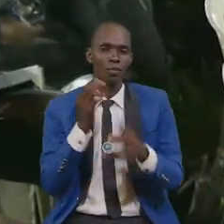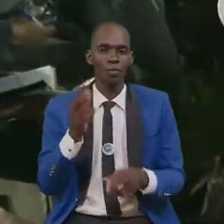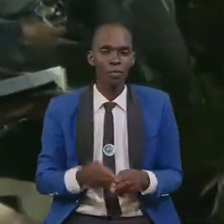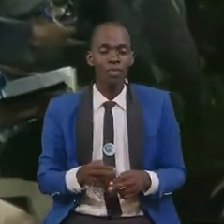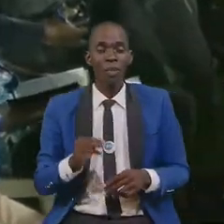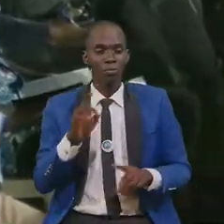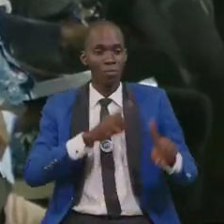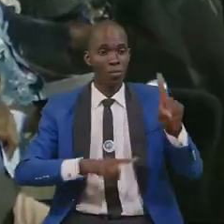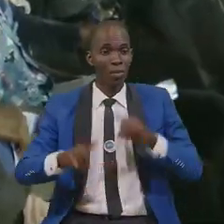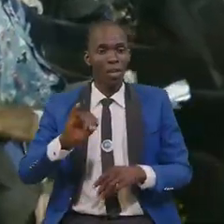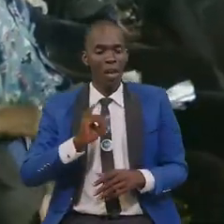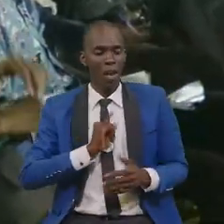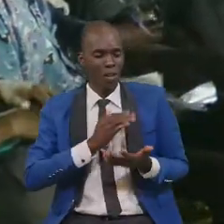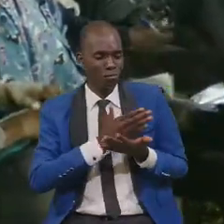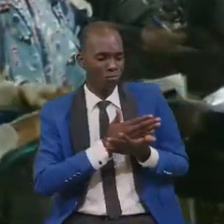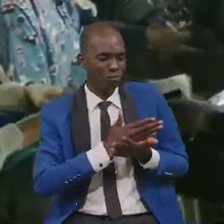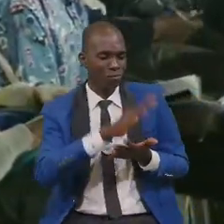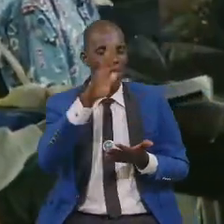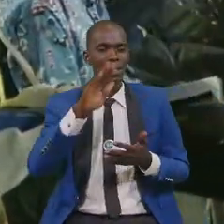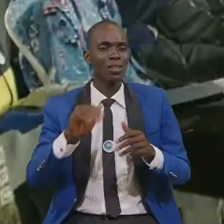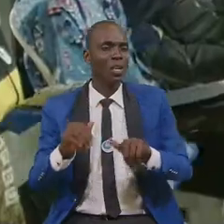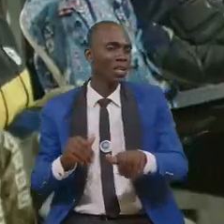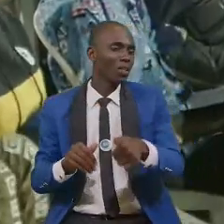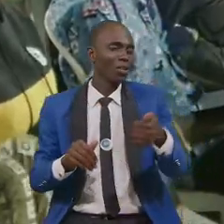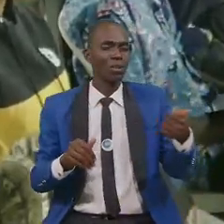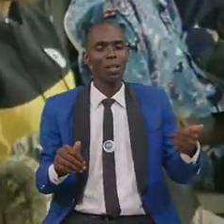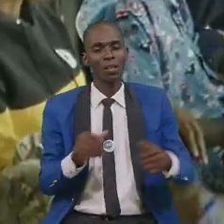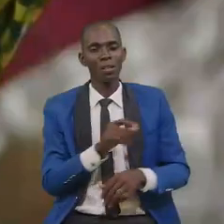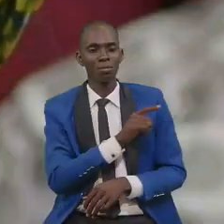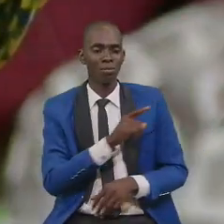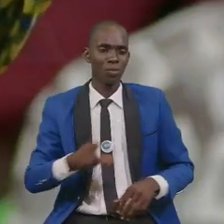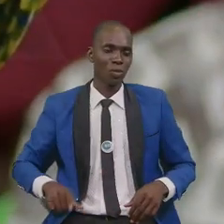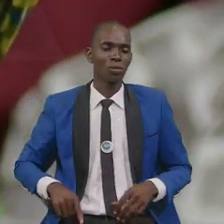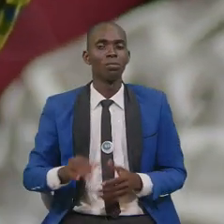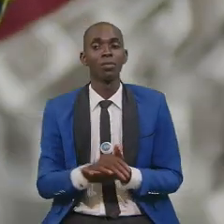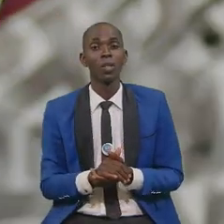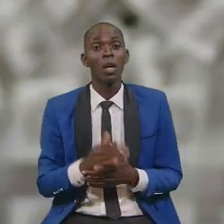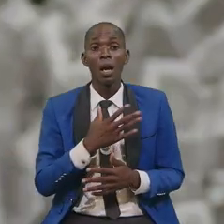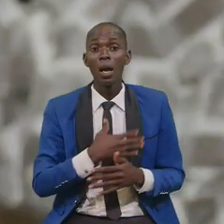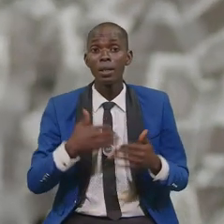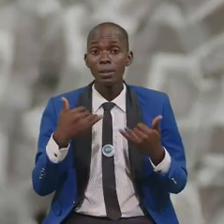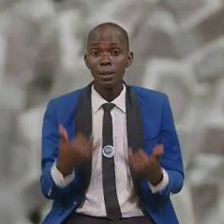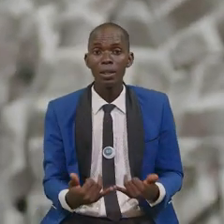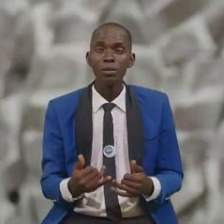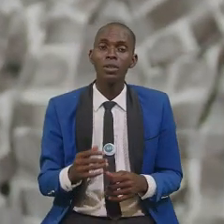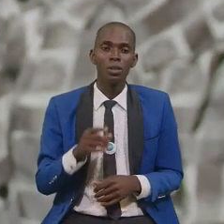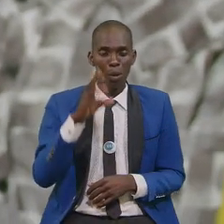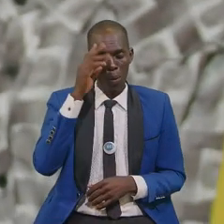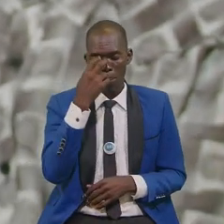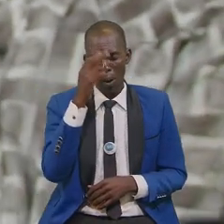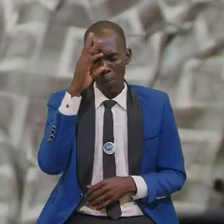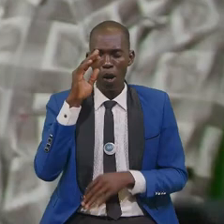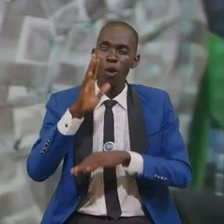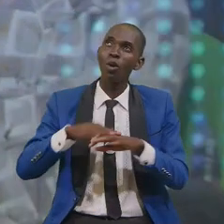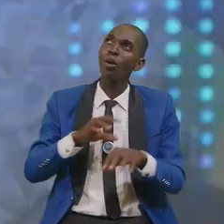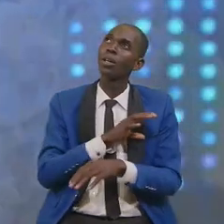Lord. I reject every other Lord. And now he called him Lord. He said,